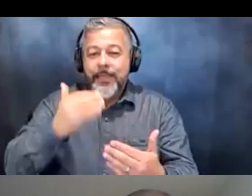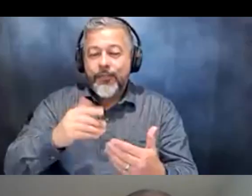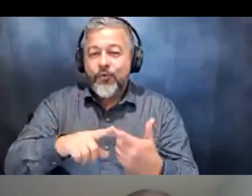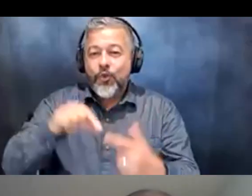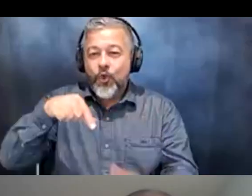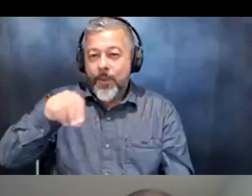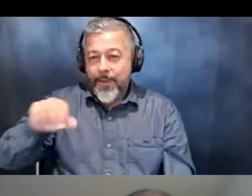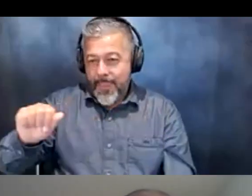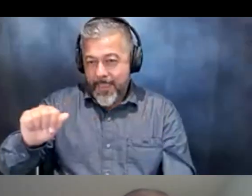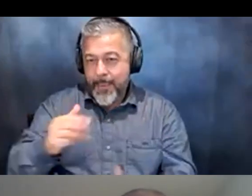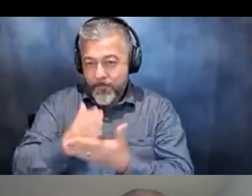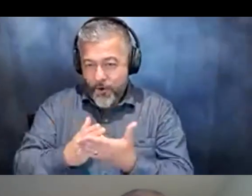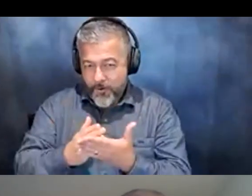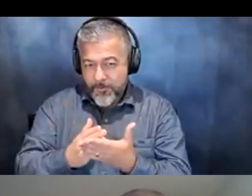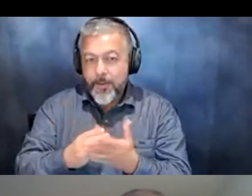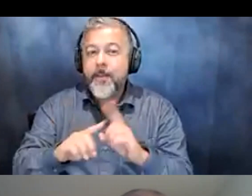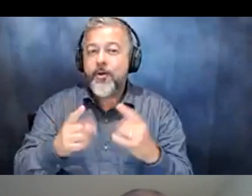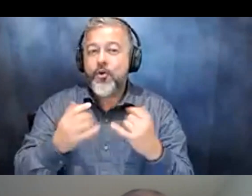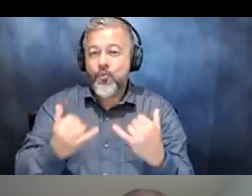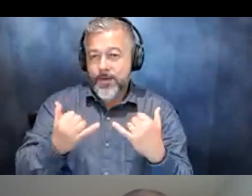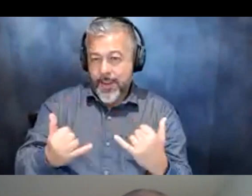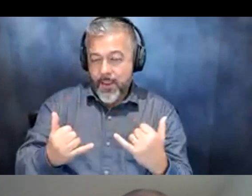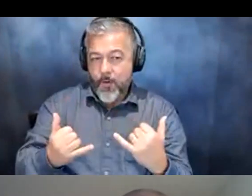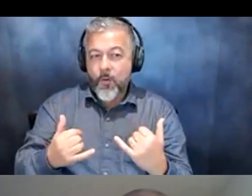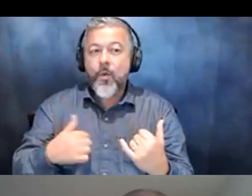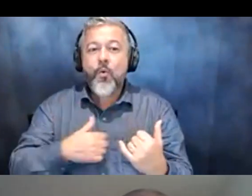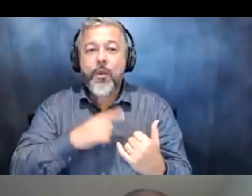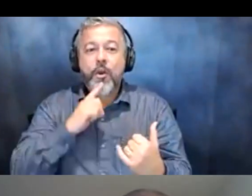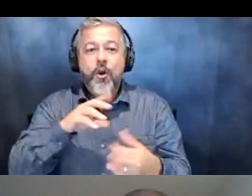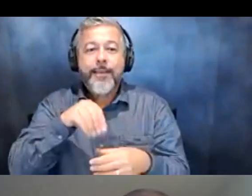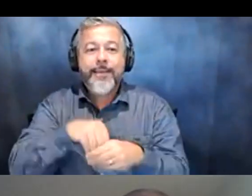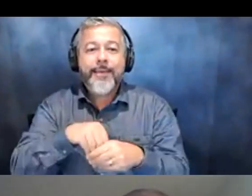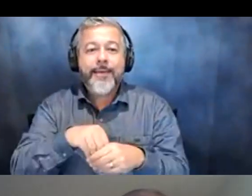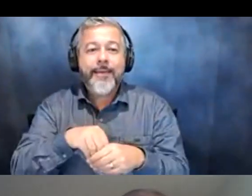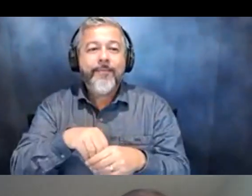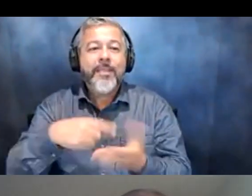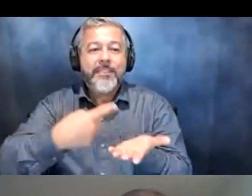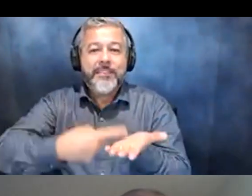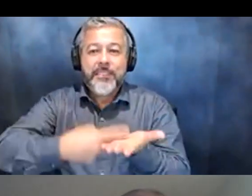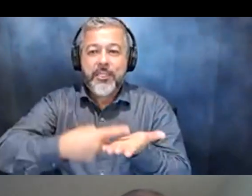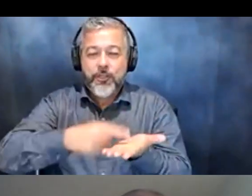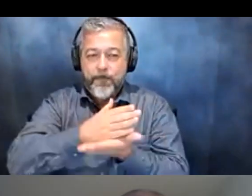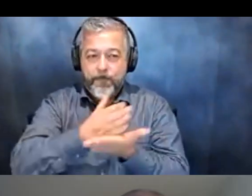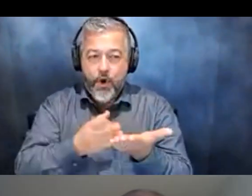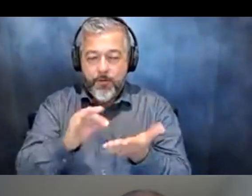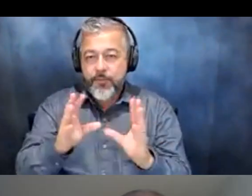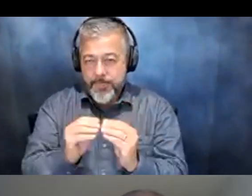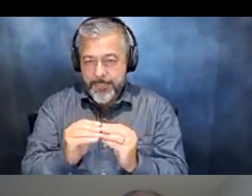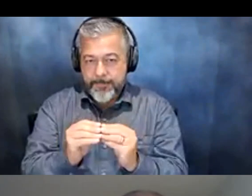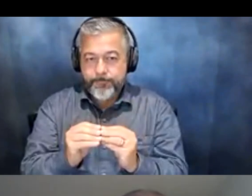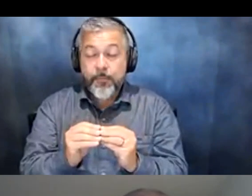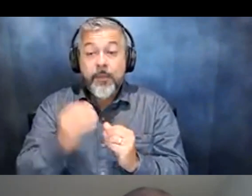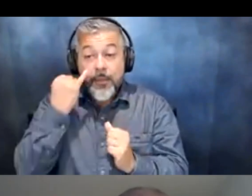answer portion, but right now we're in the discussion portion. So if